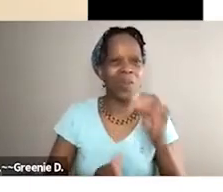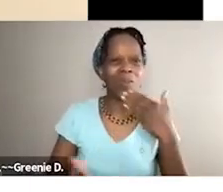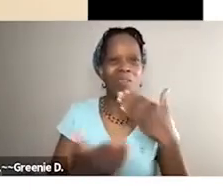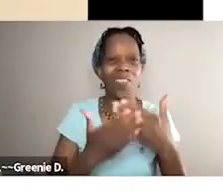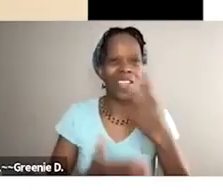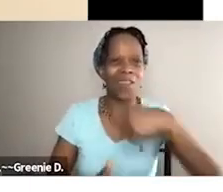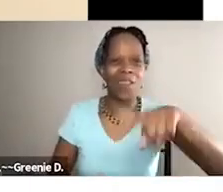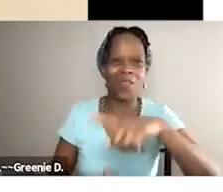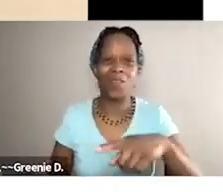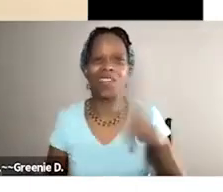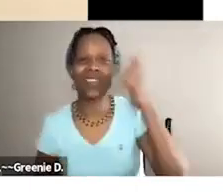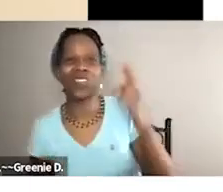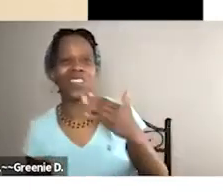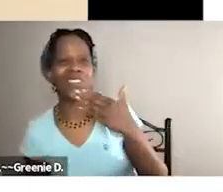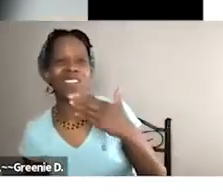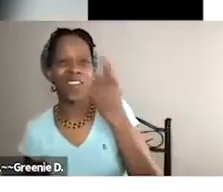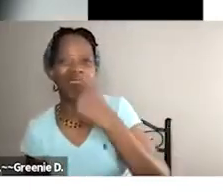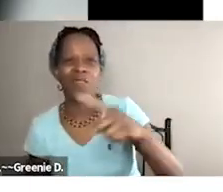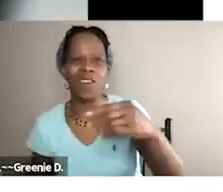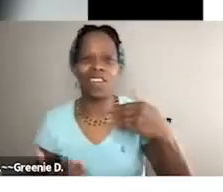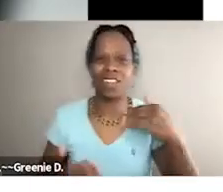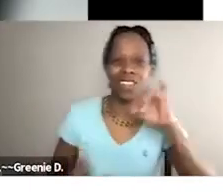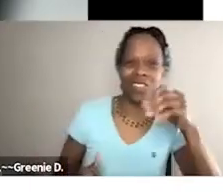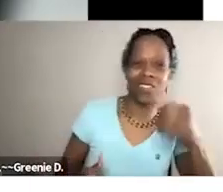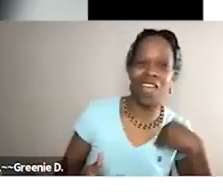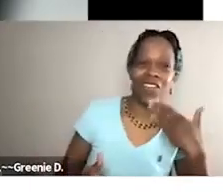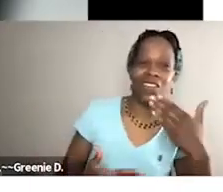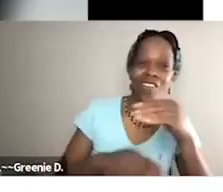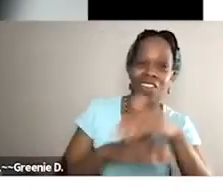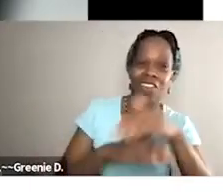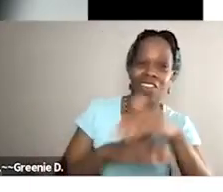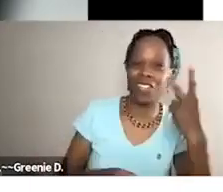you so much, everybody. Thanks, y'all. Have a great night, everyone. See y'all next week. Bye.